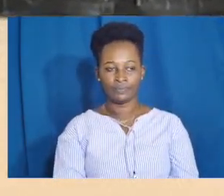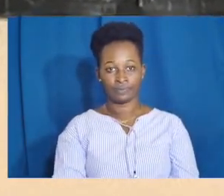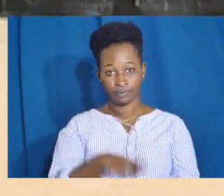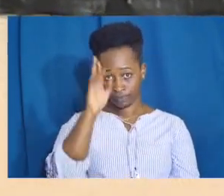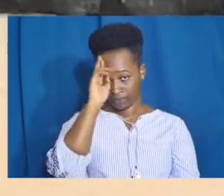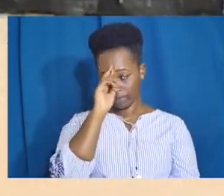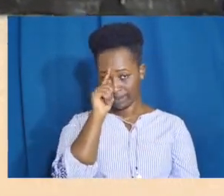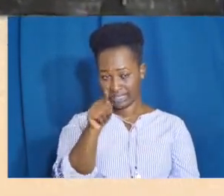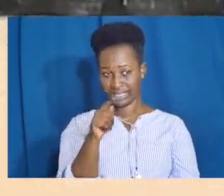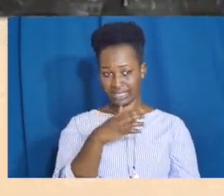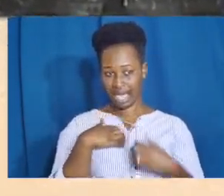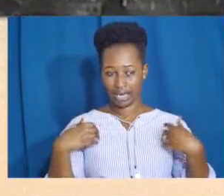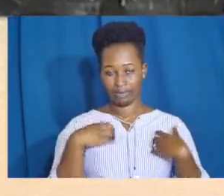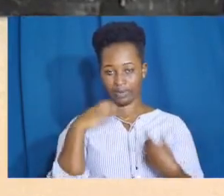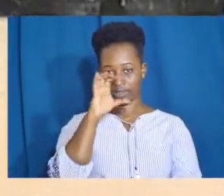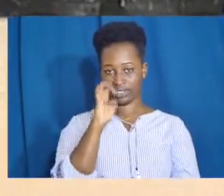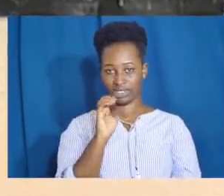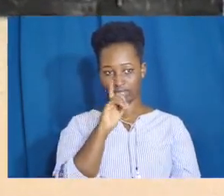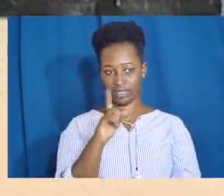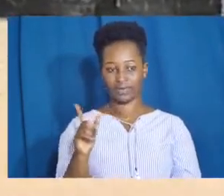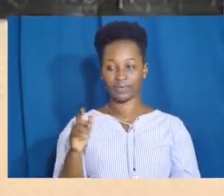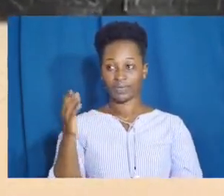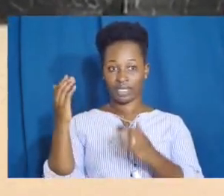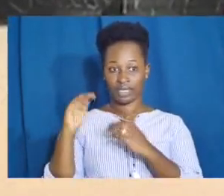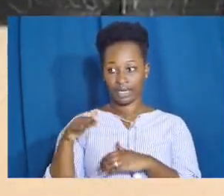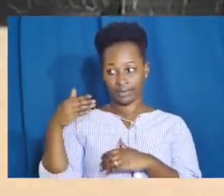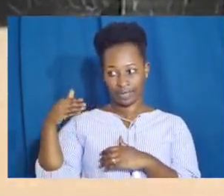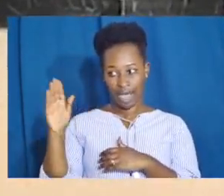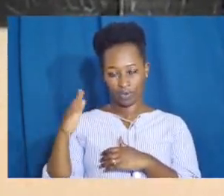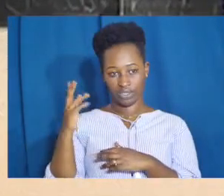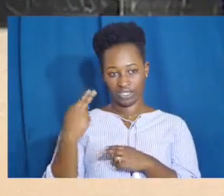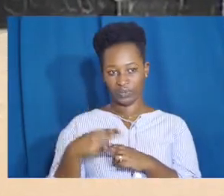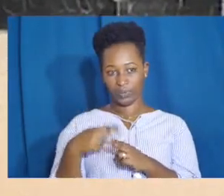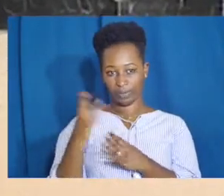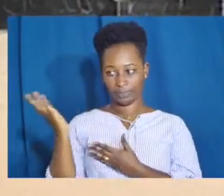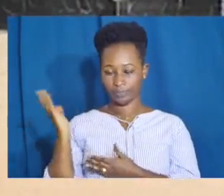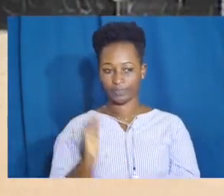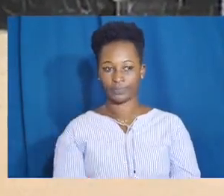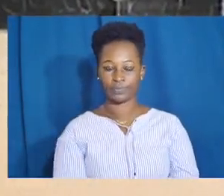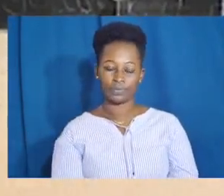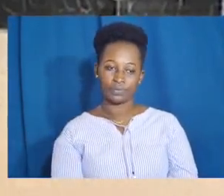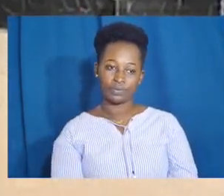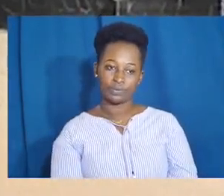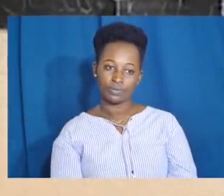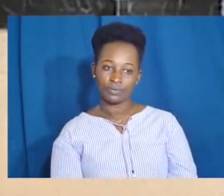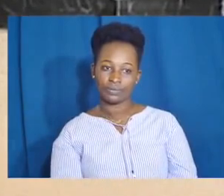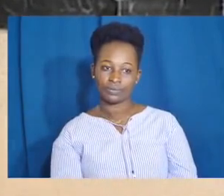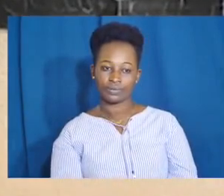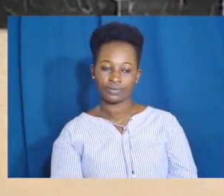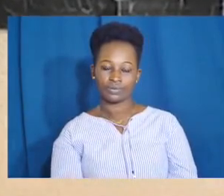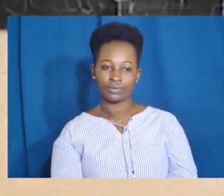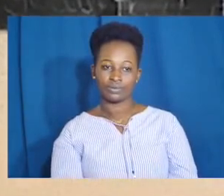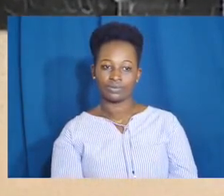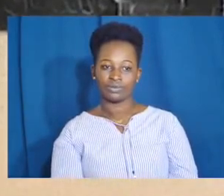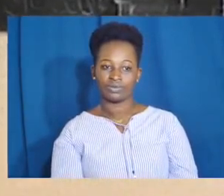Remember, this is animal cell. And then this outermost part is what we call cell membrane.